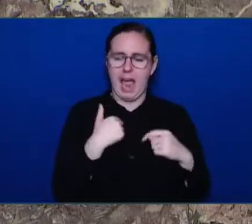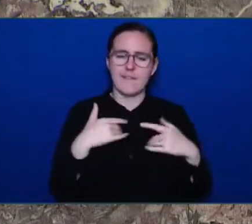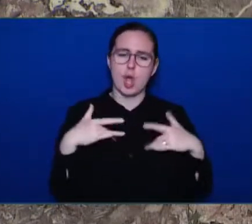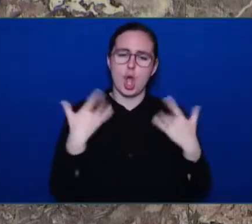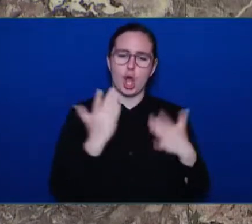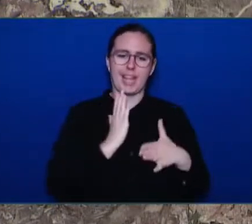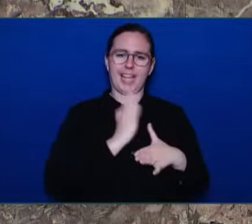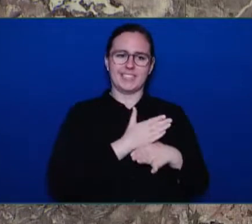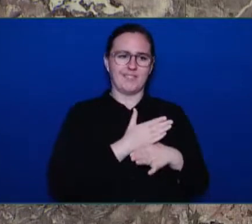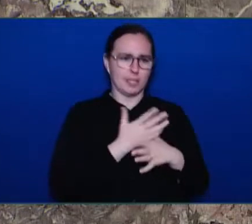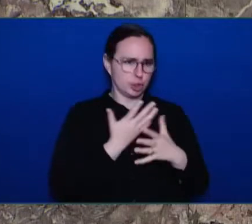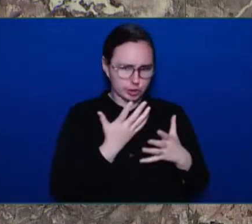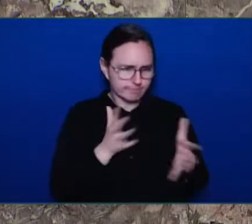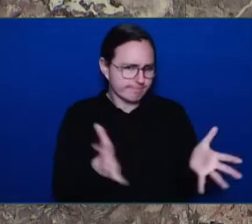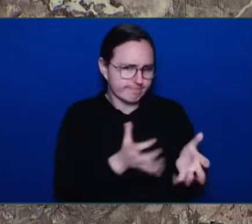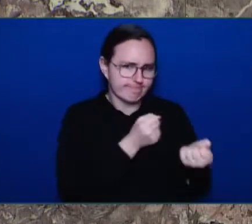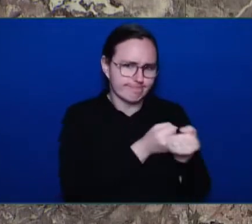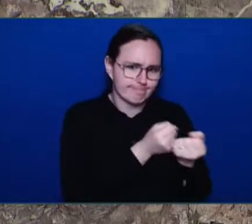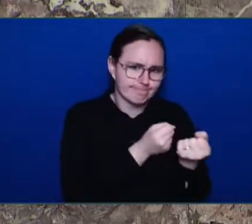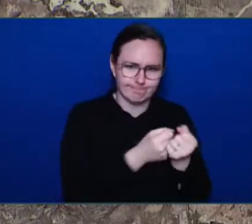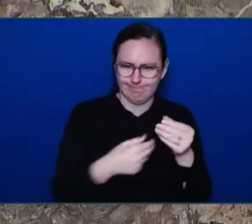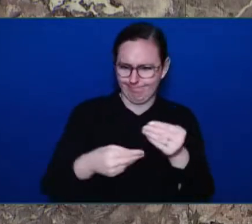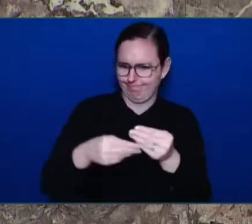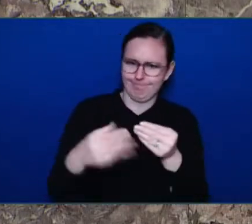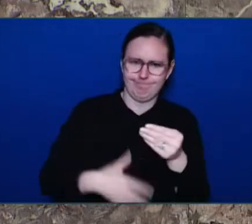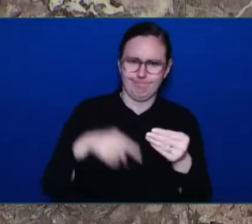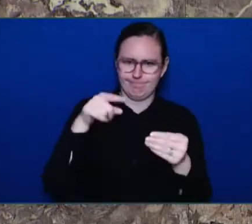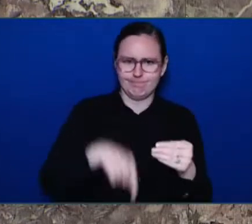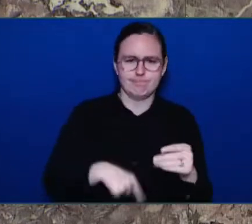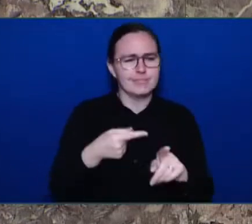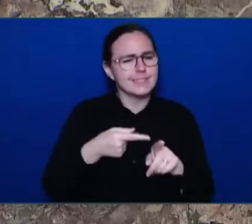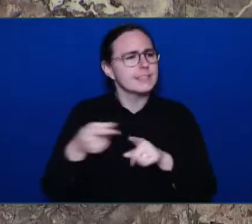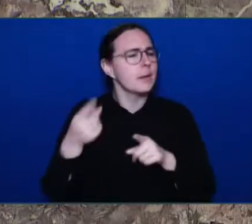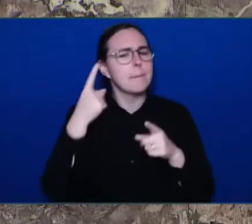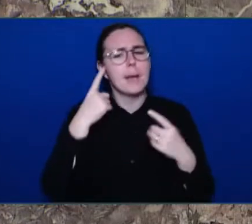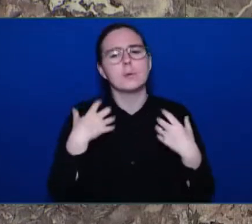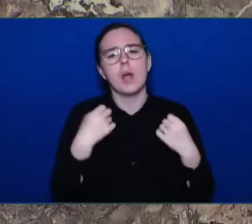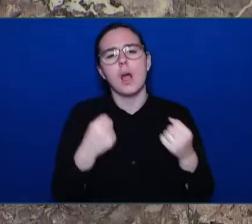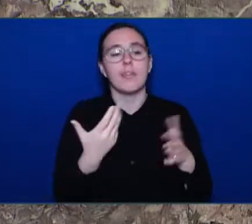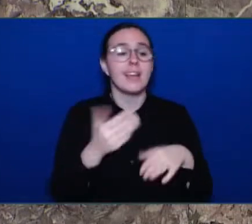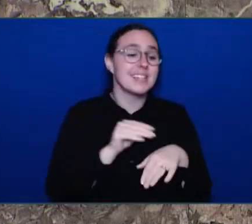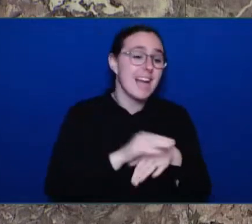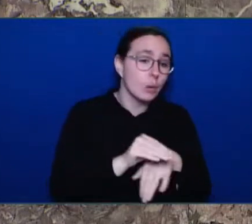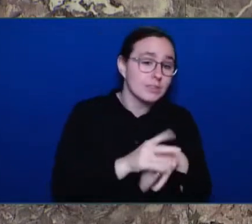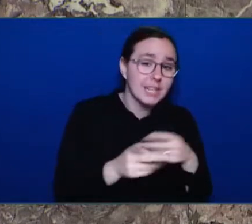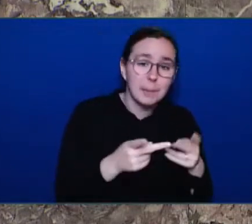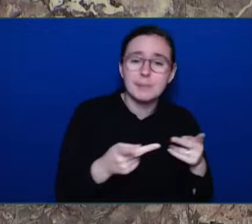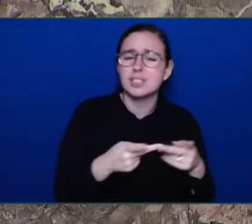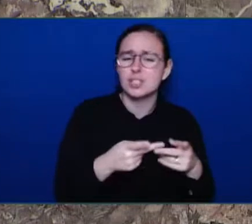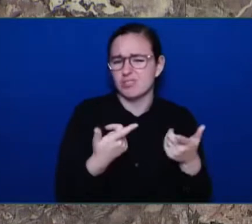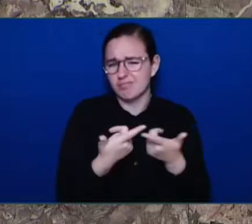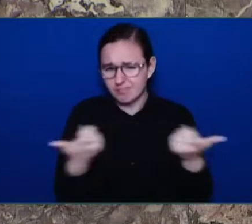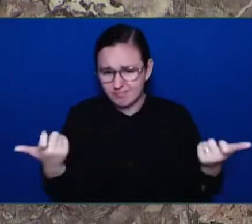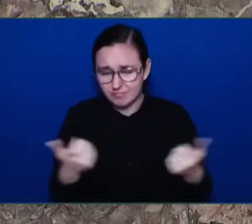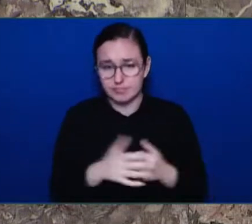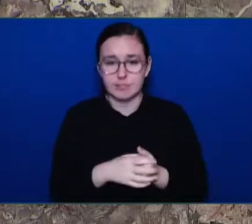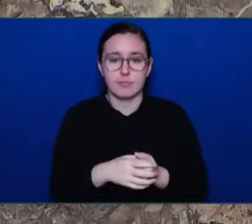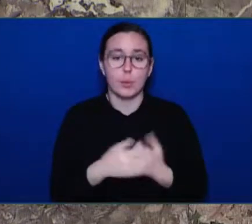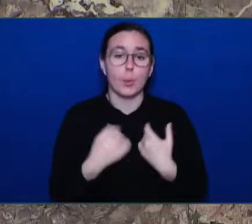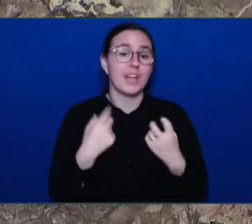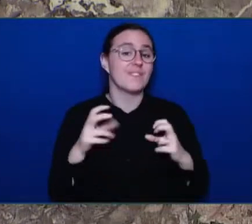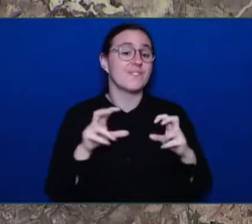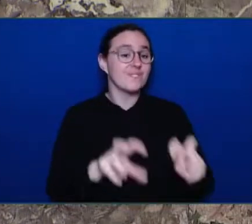with mental health counseling. We're funding the health authorities to offer culturally informed